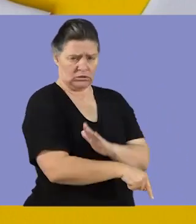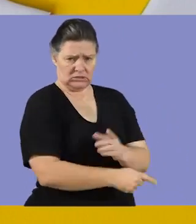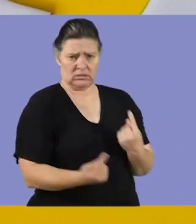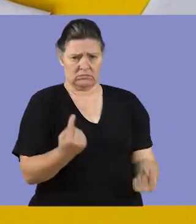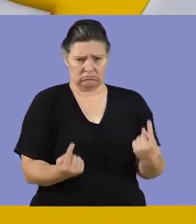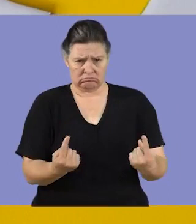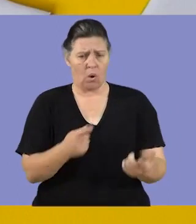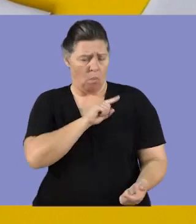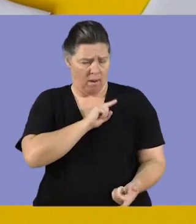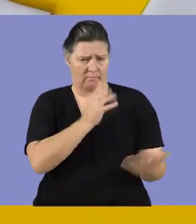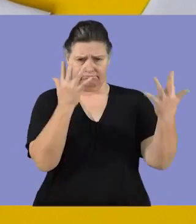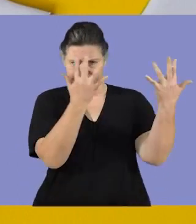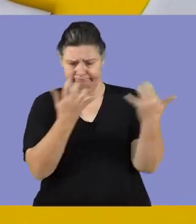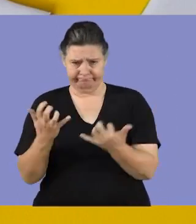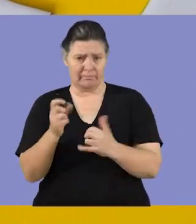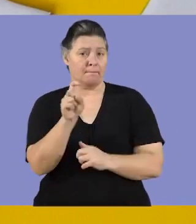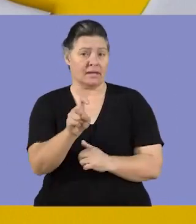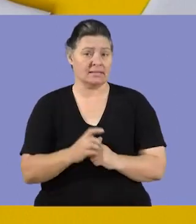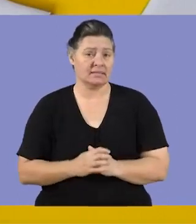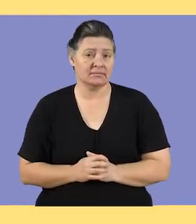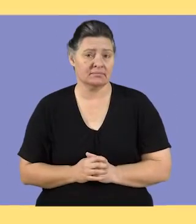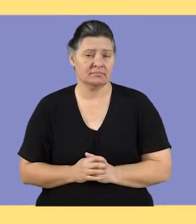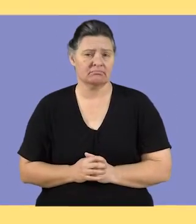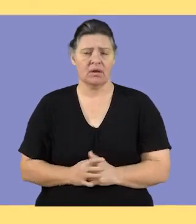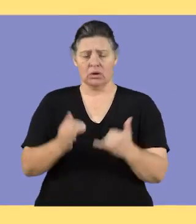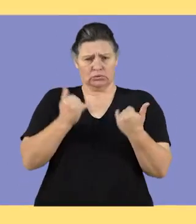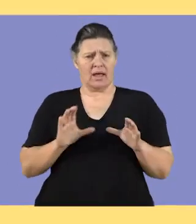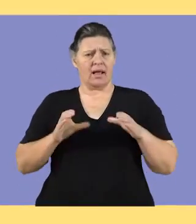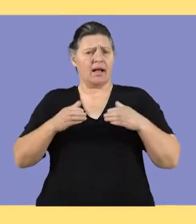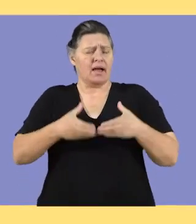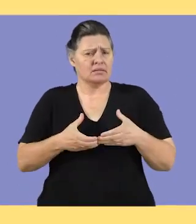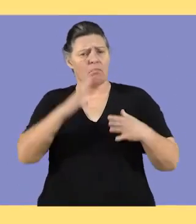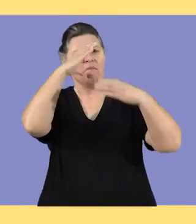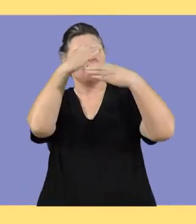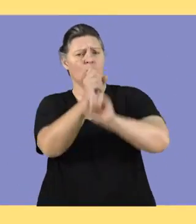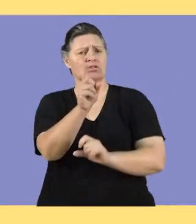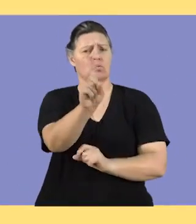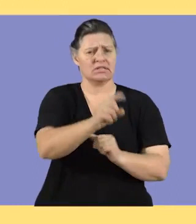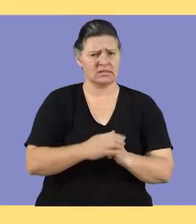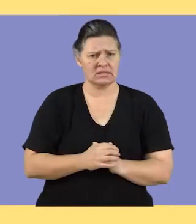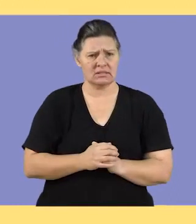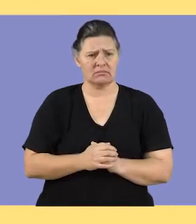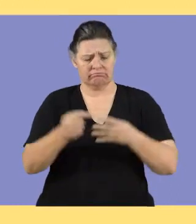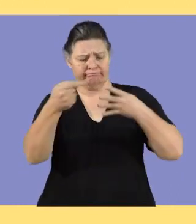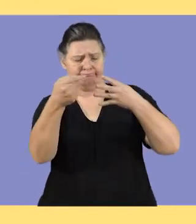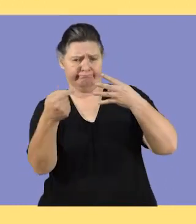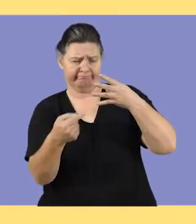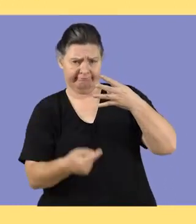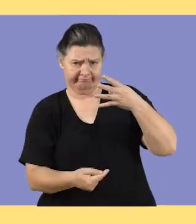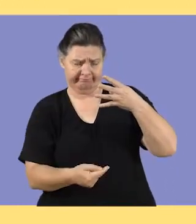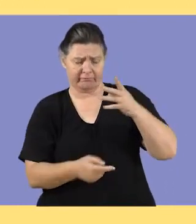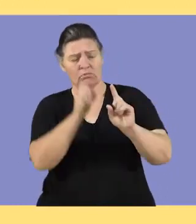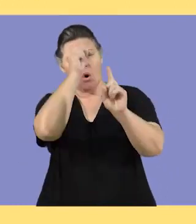you implement bookkeeping. Now, in today's class, I'm going to be focusing on